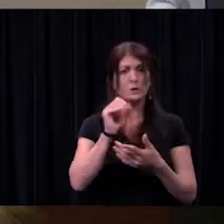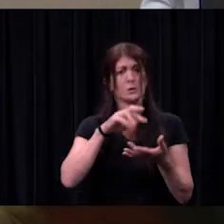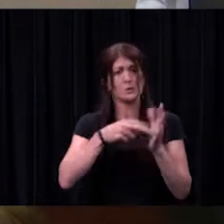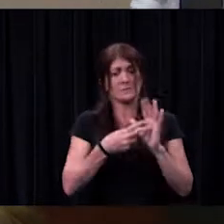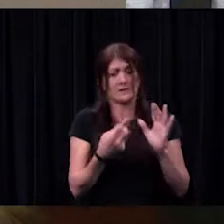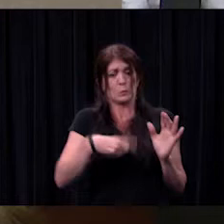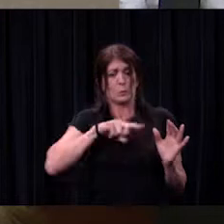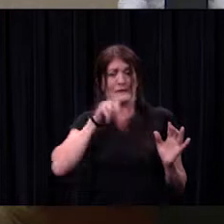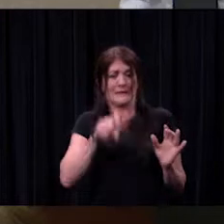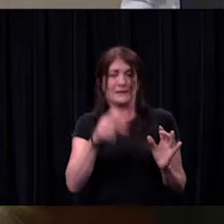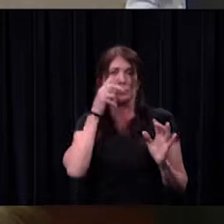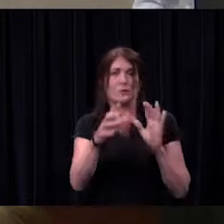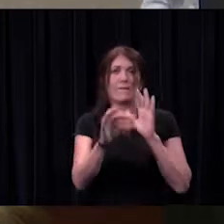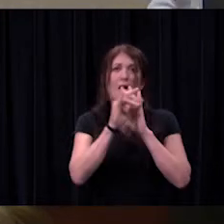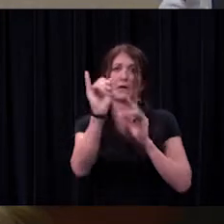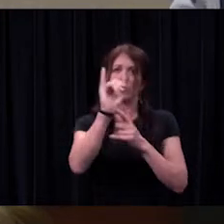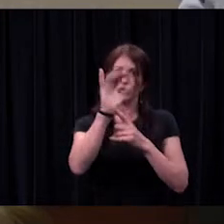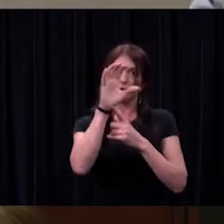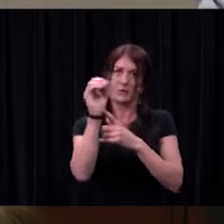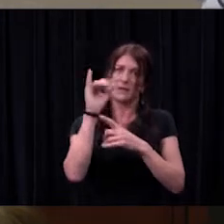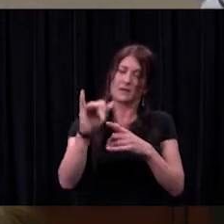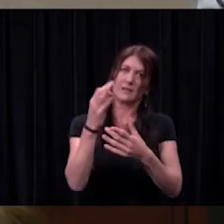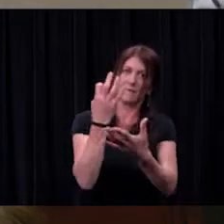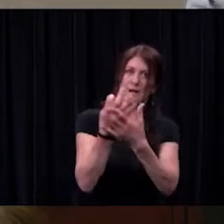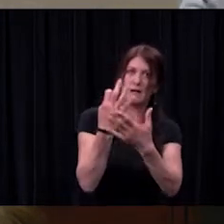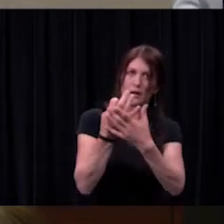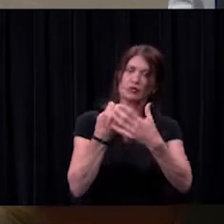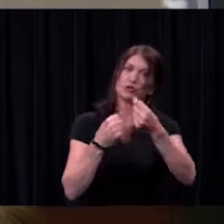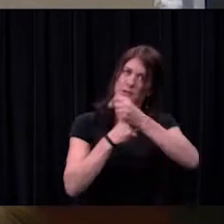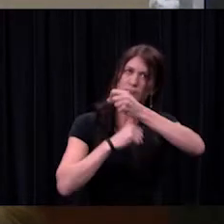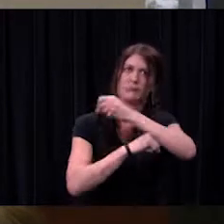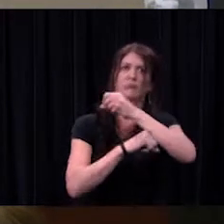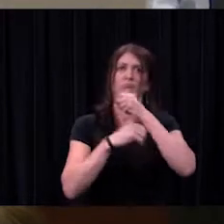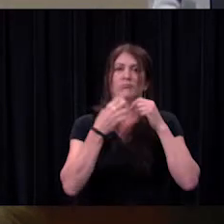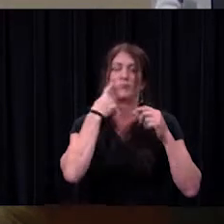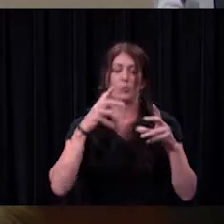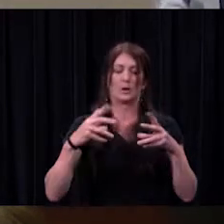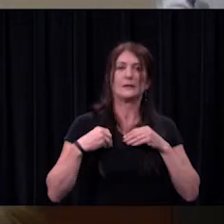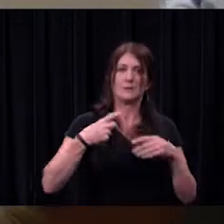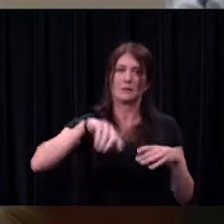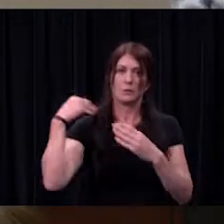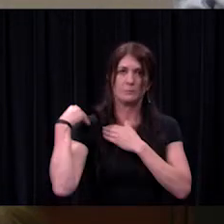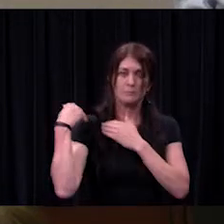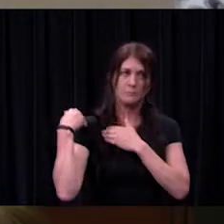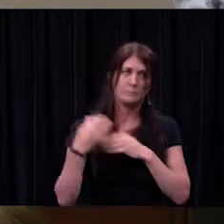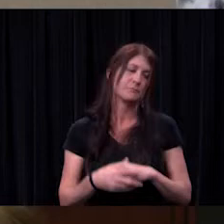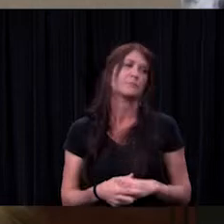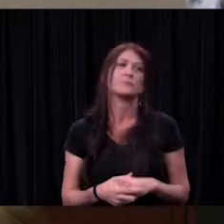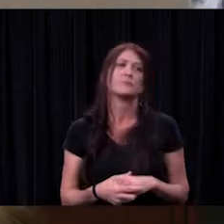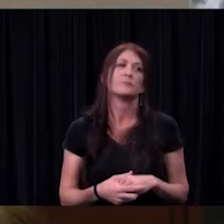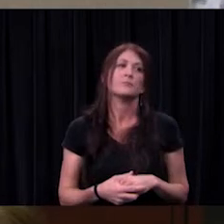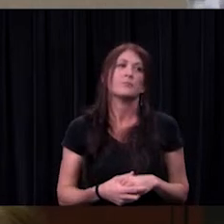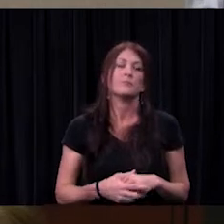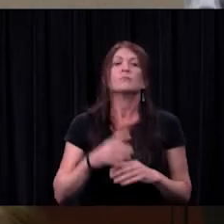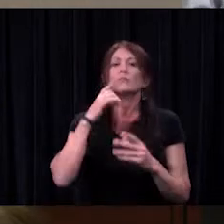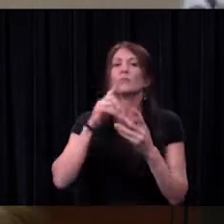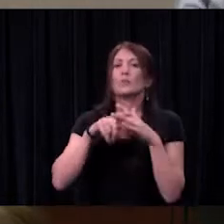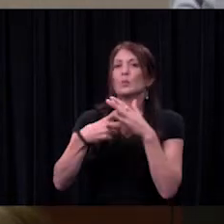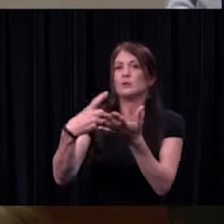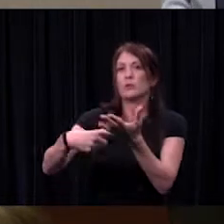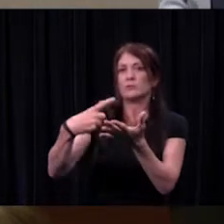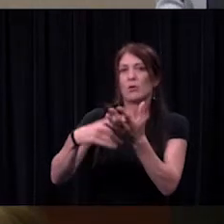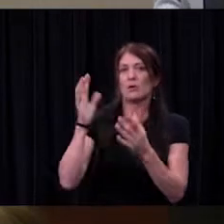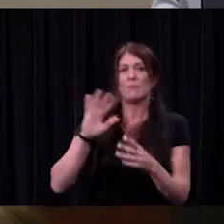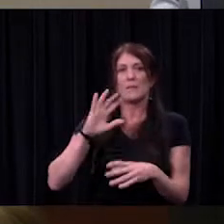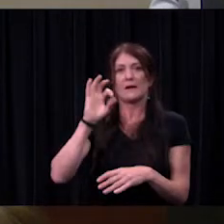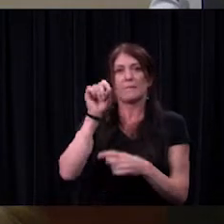financially solid that can take that on. We began those discussions in February. Some of the indications were such